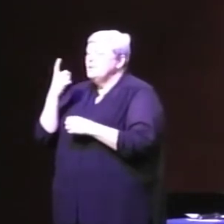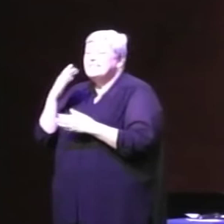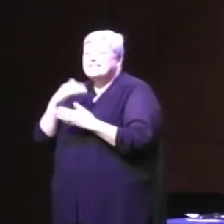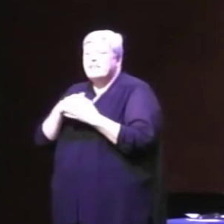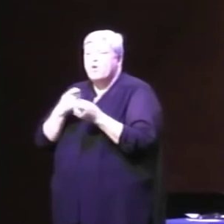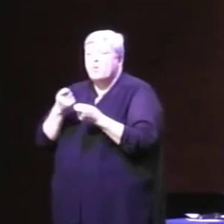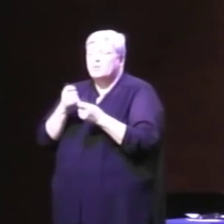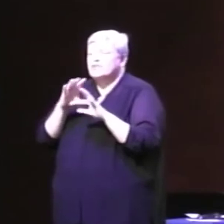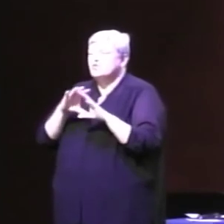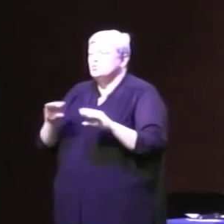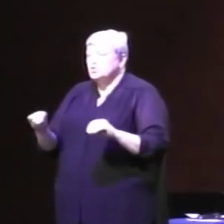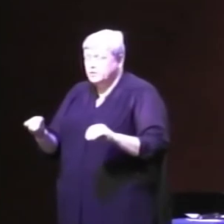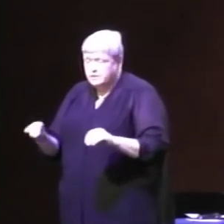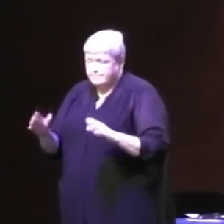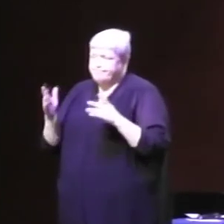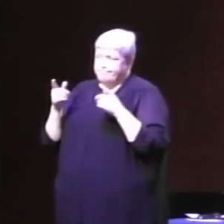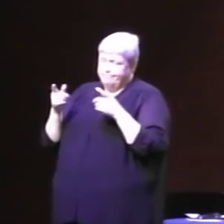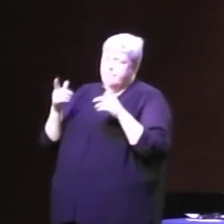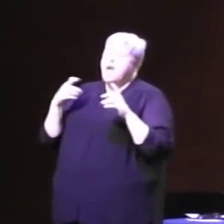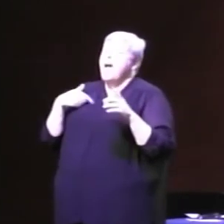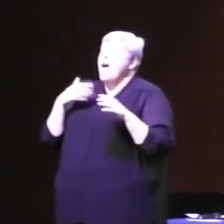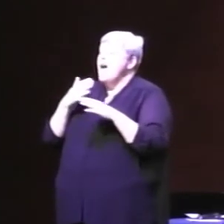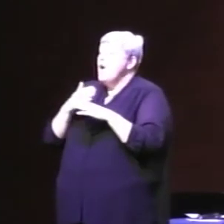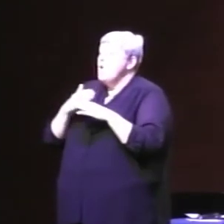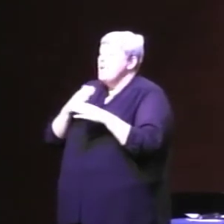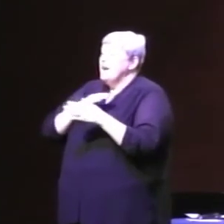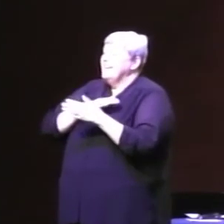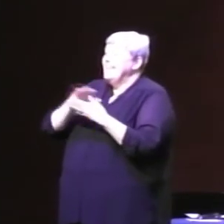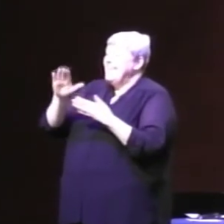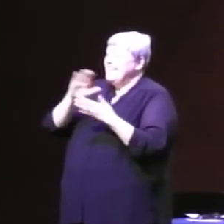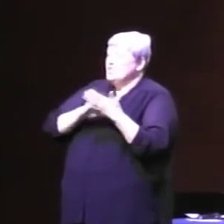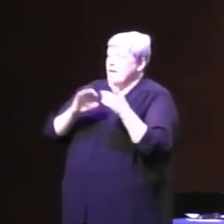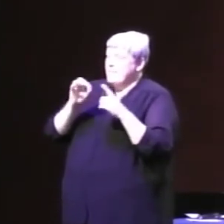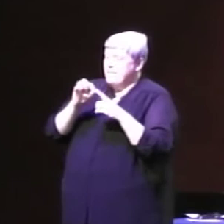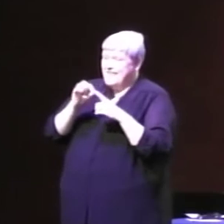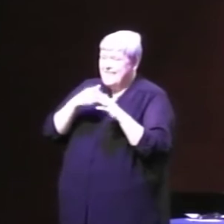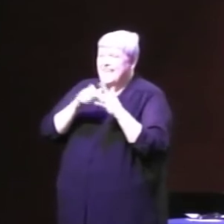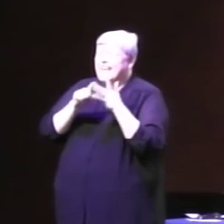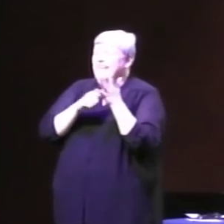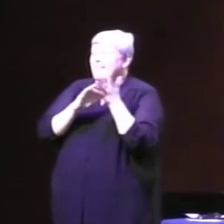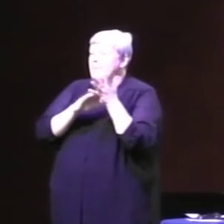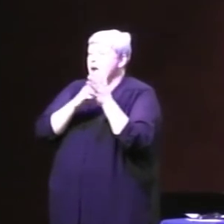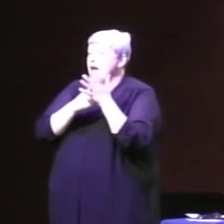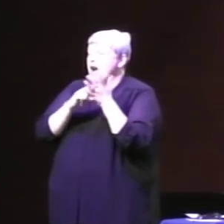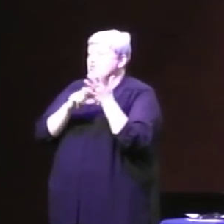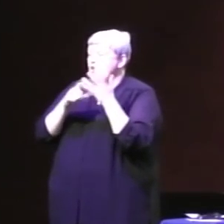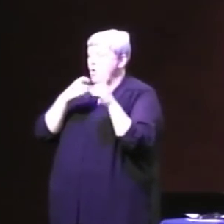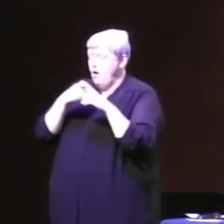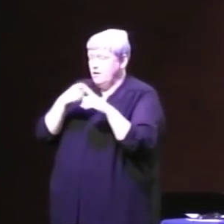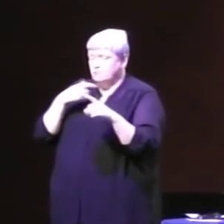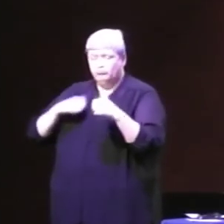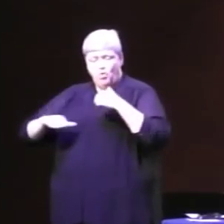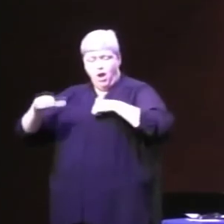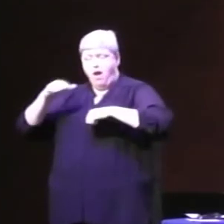Solutions. Congress, I work in Her Majesty's Prison Kilmarnock and I'm a proud member of the Justice